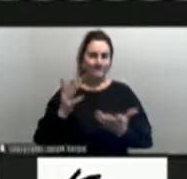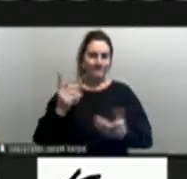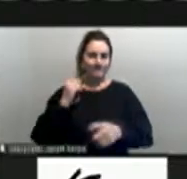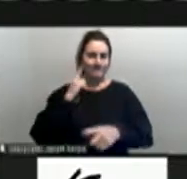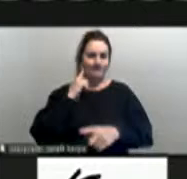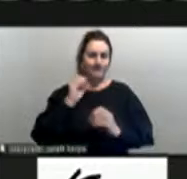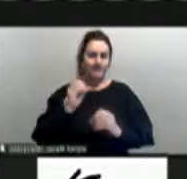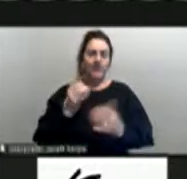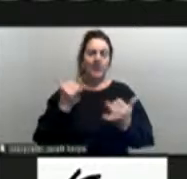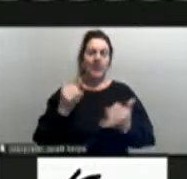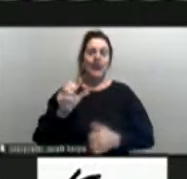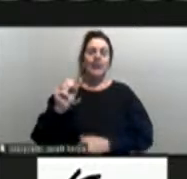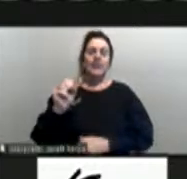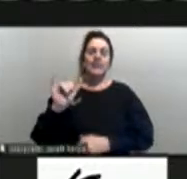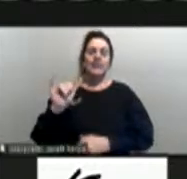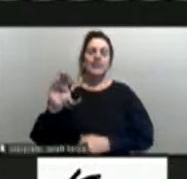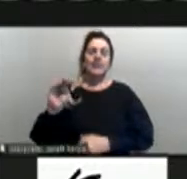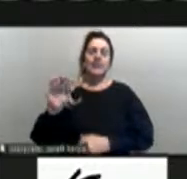Simone Hugh,